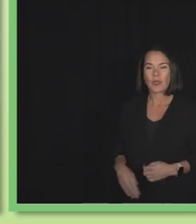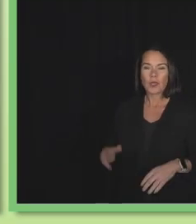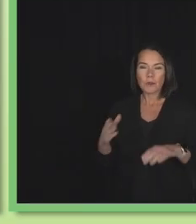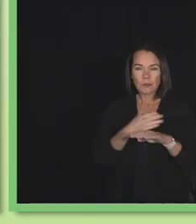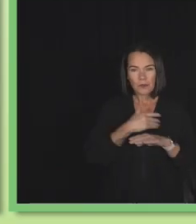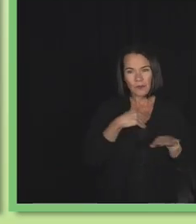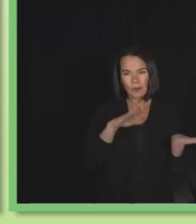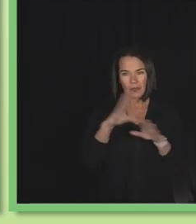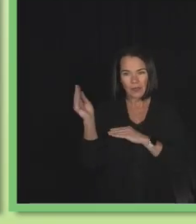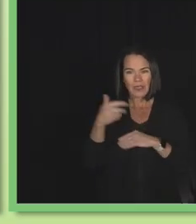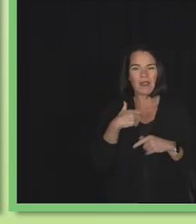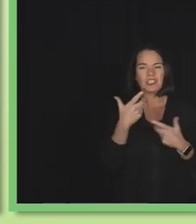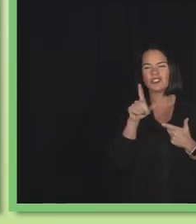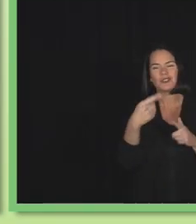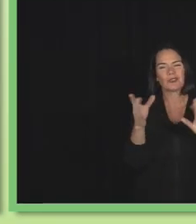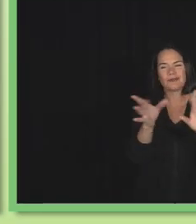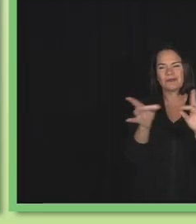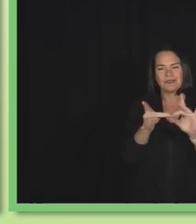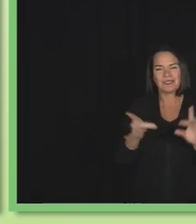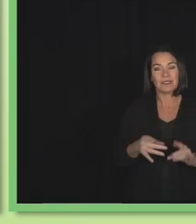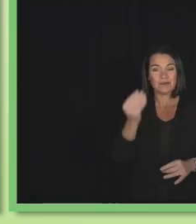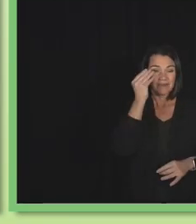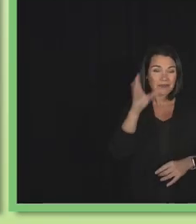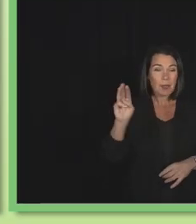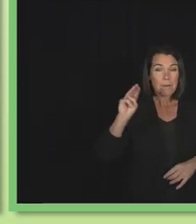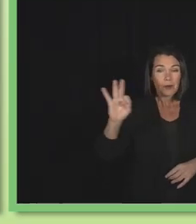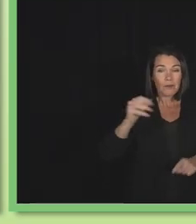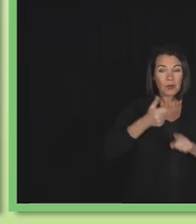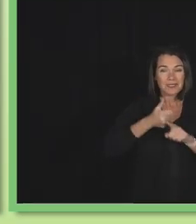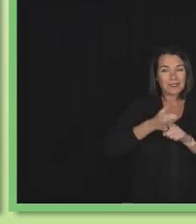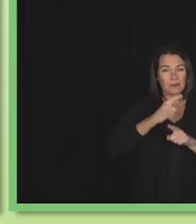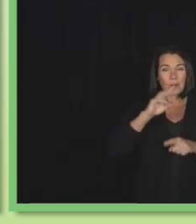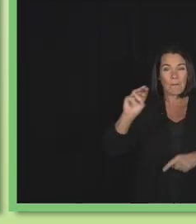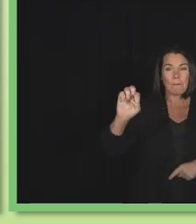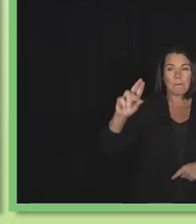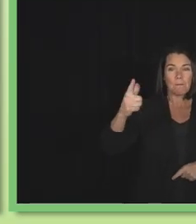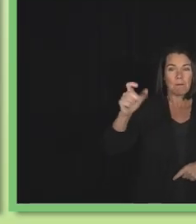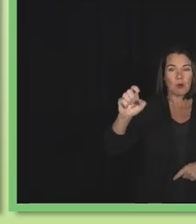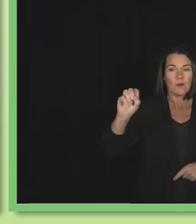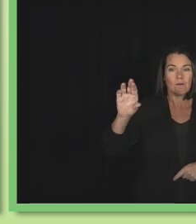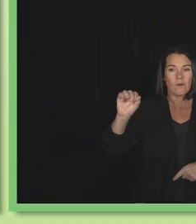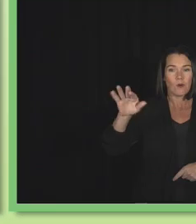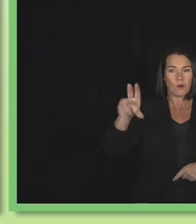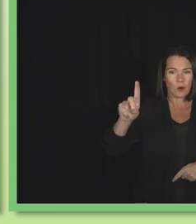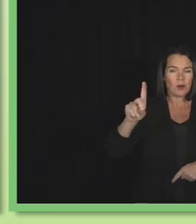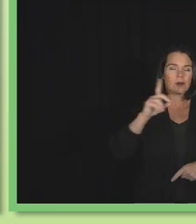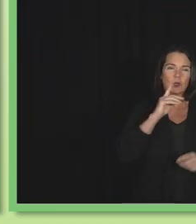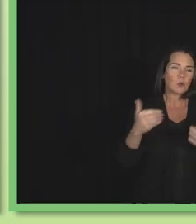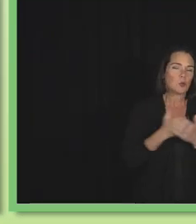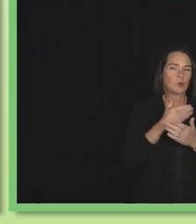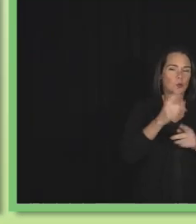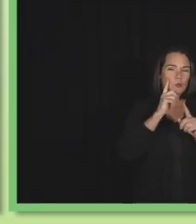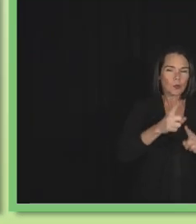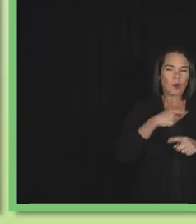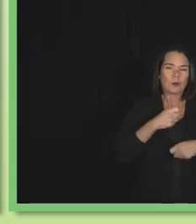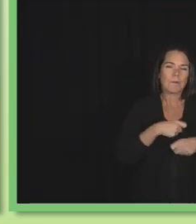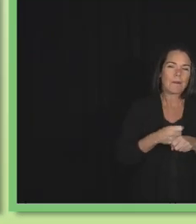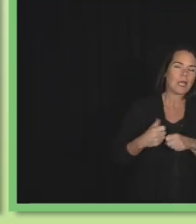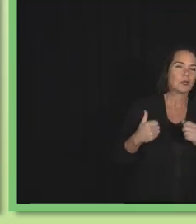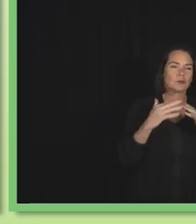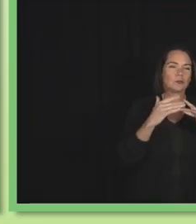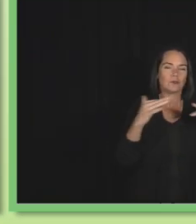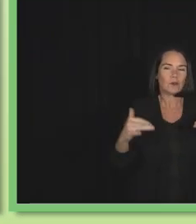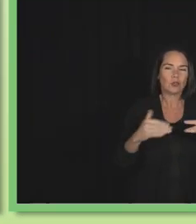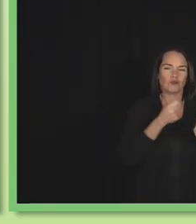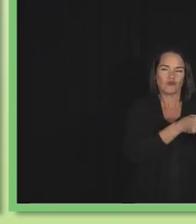mentions. So Merge Forward is a new initiative creating diverse, supportive communities and ally networks for shared